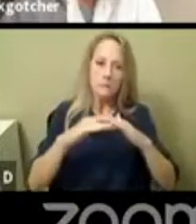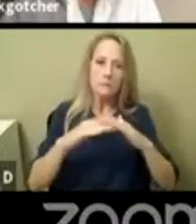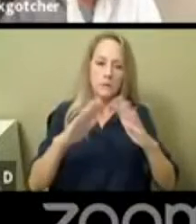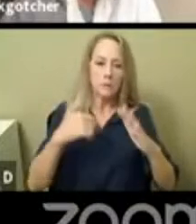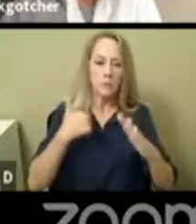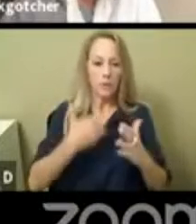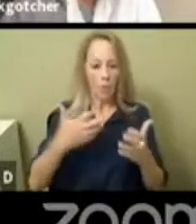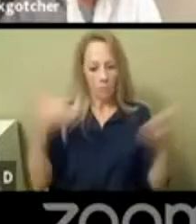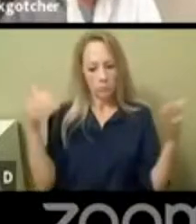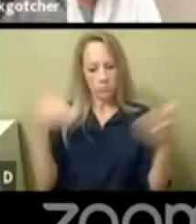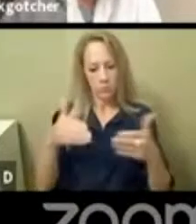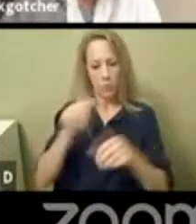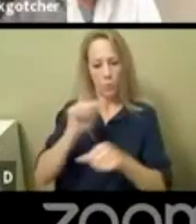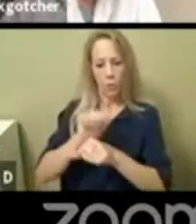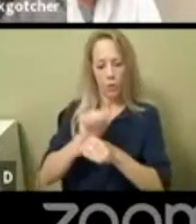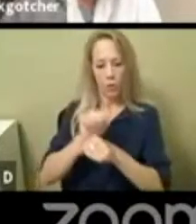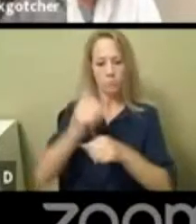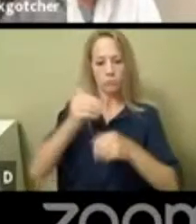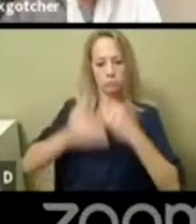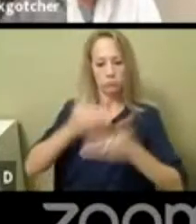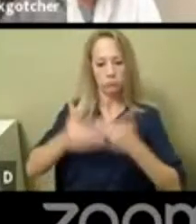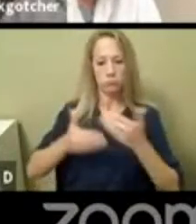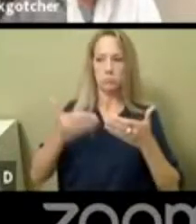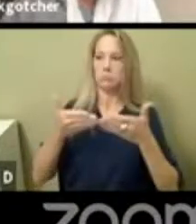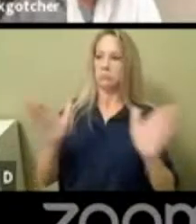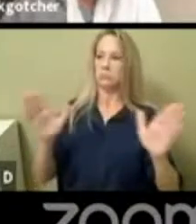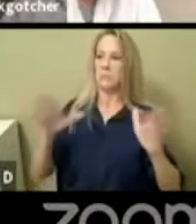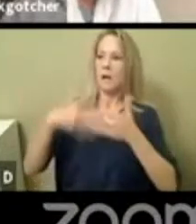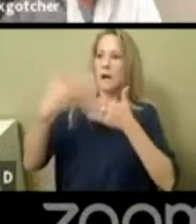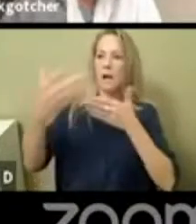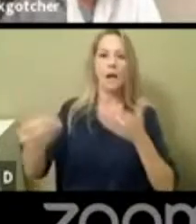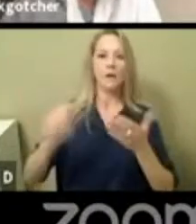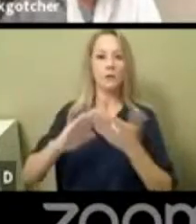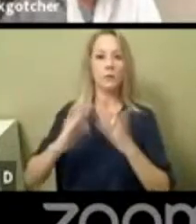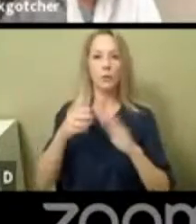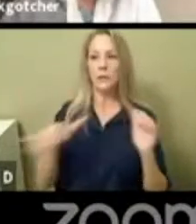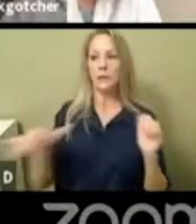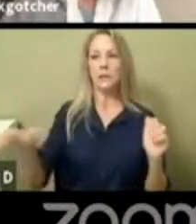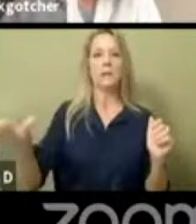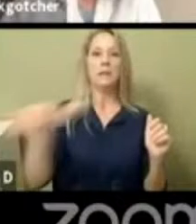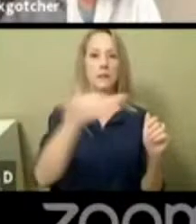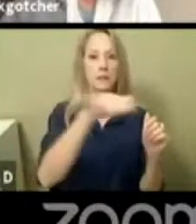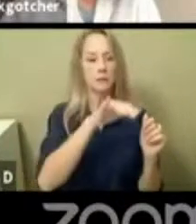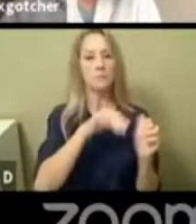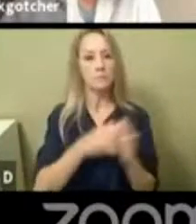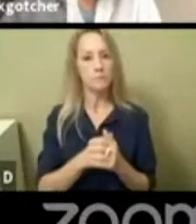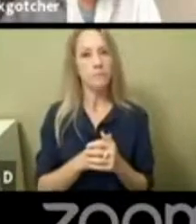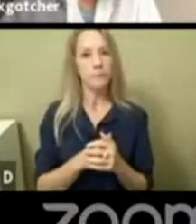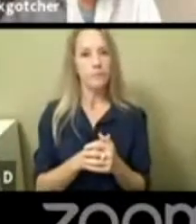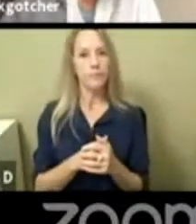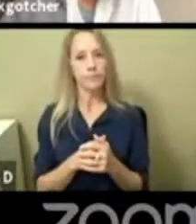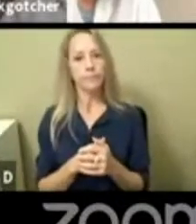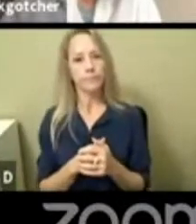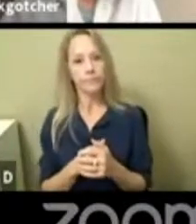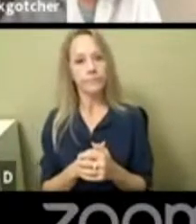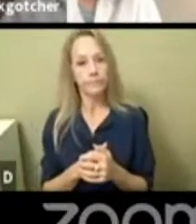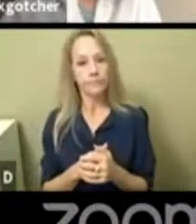our work to be out in the community for the whole community. So just wanted to bring that up.